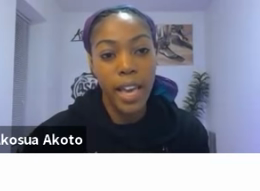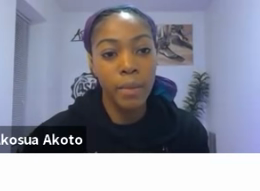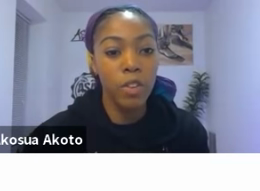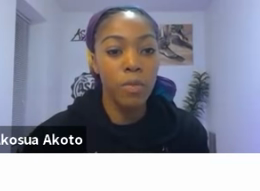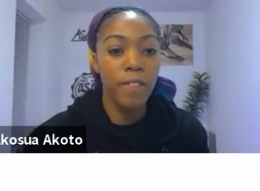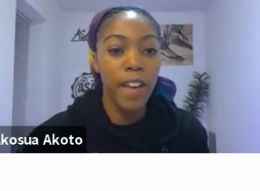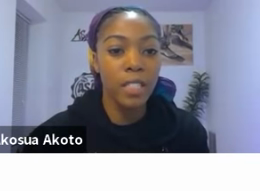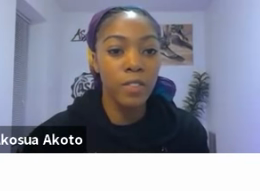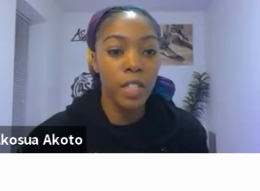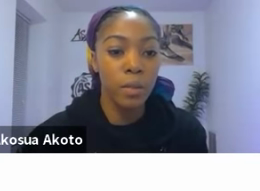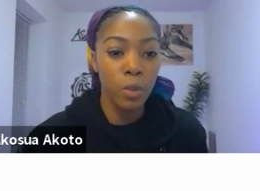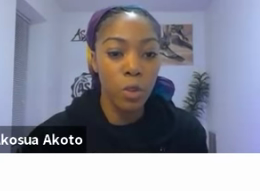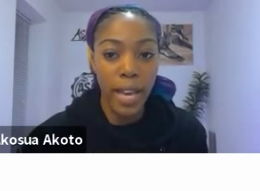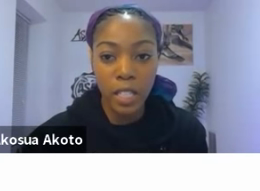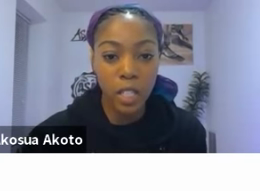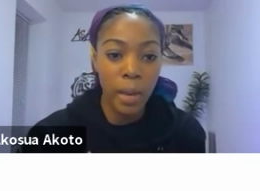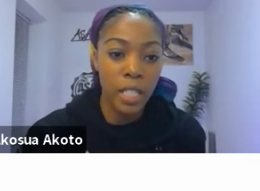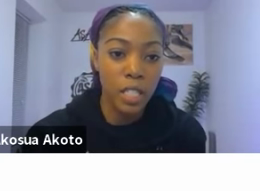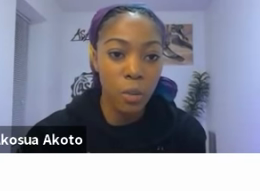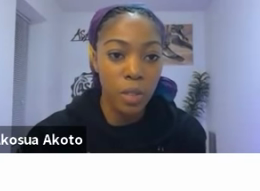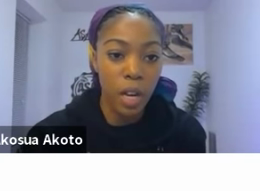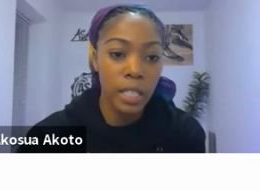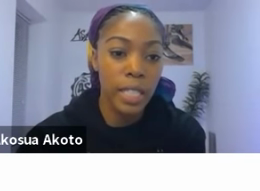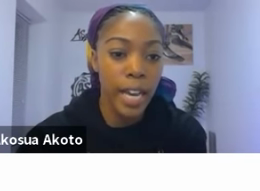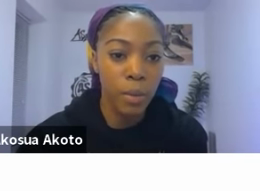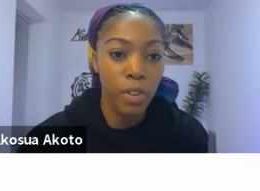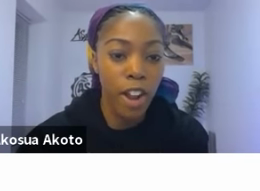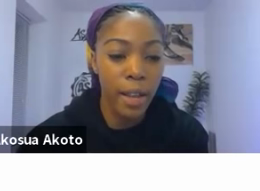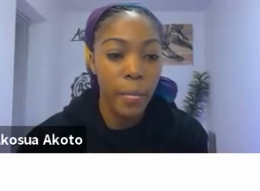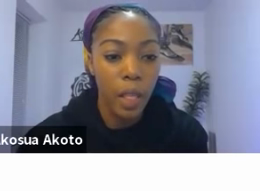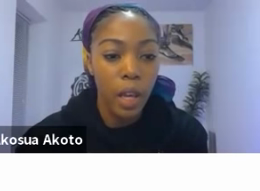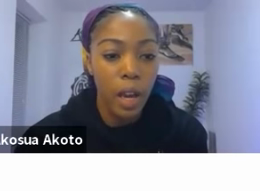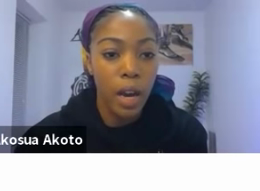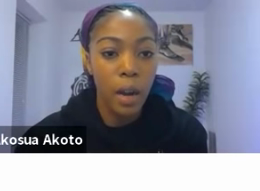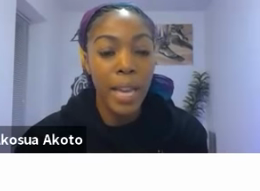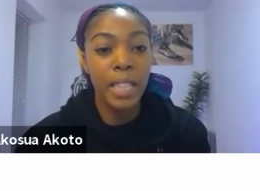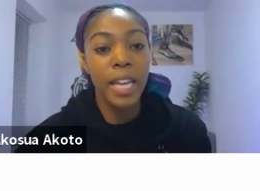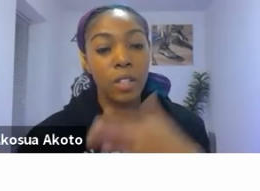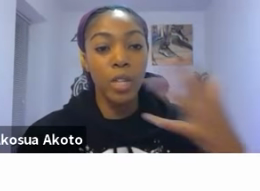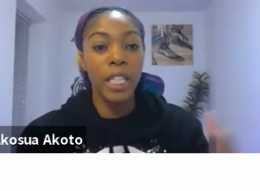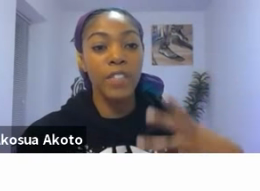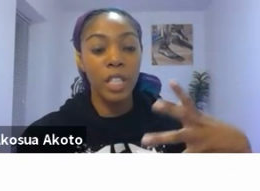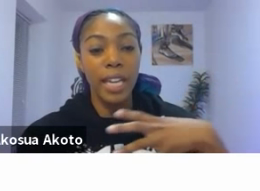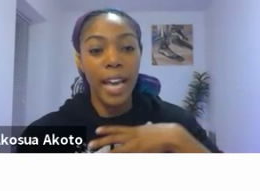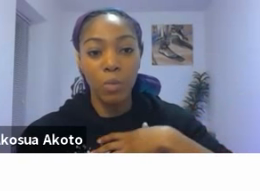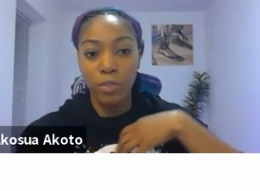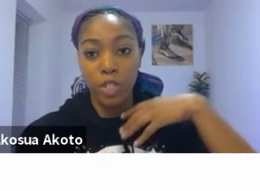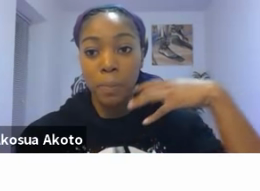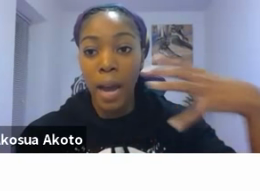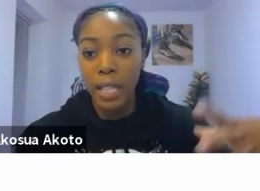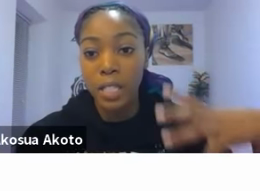Hands, boom. Head movement, fast feet, boom. Antelope, undeniable, right? And then you can even look